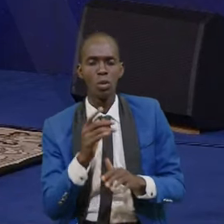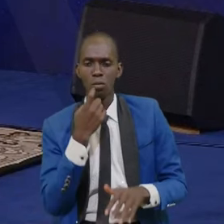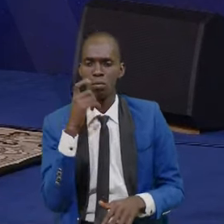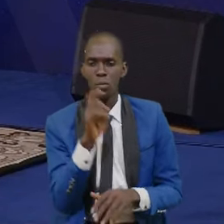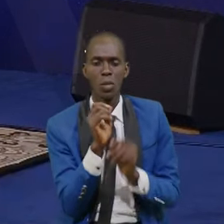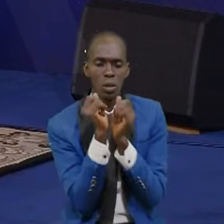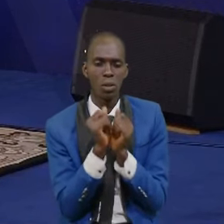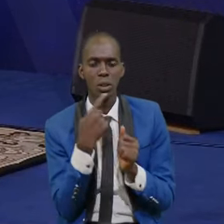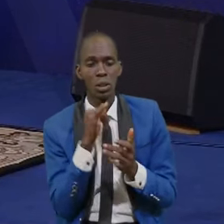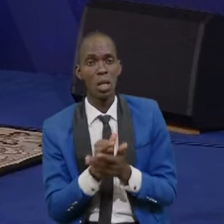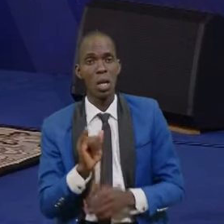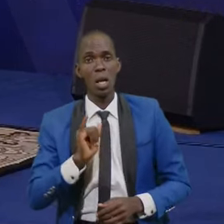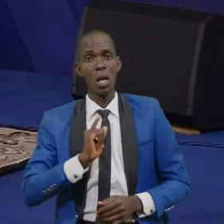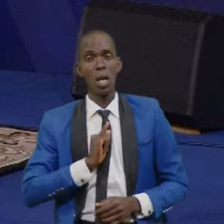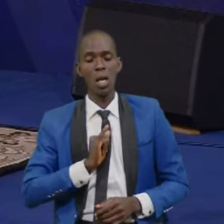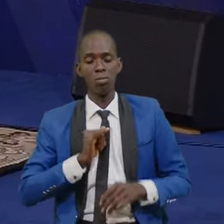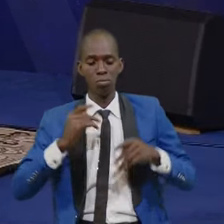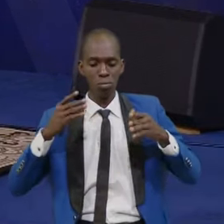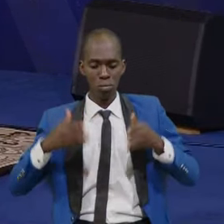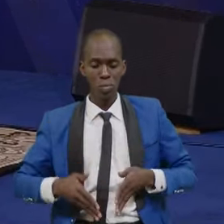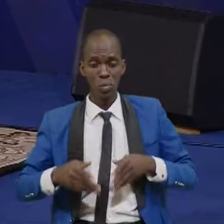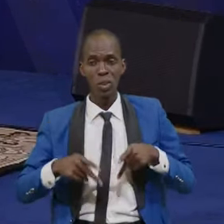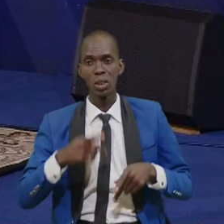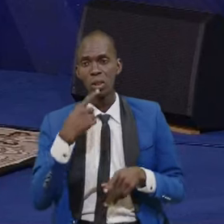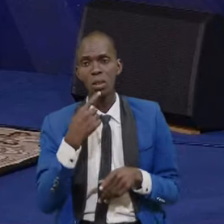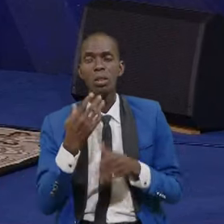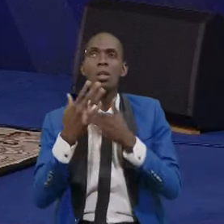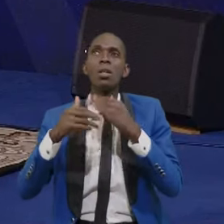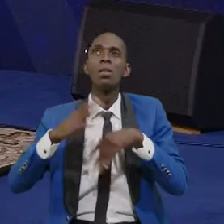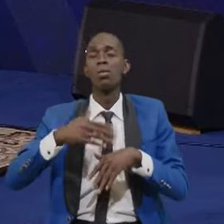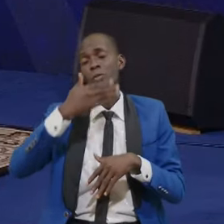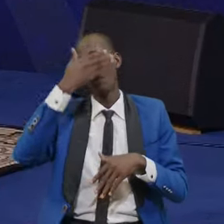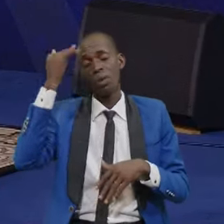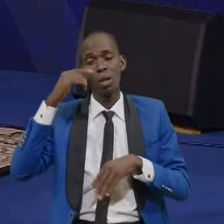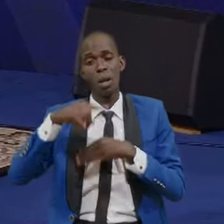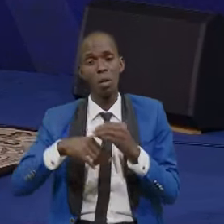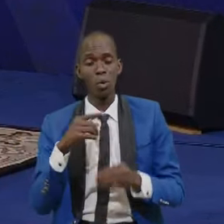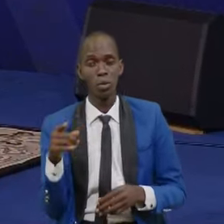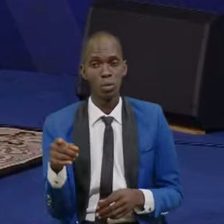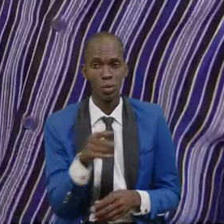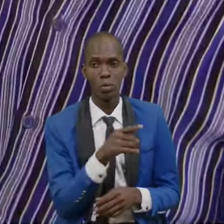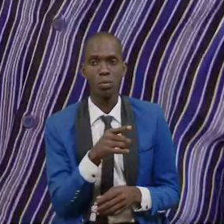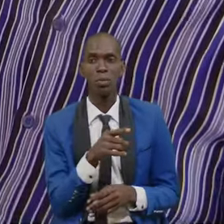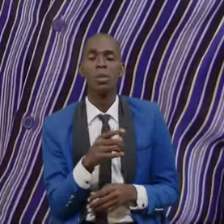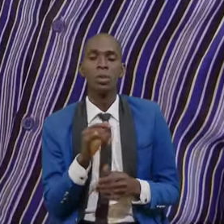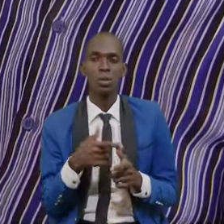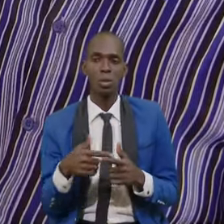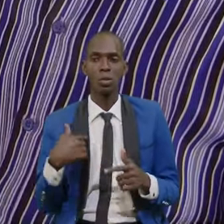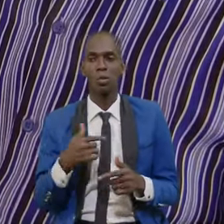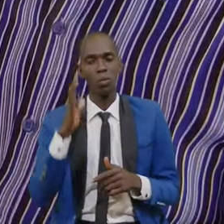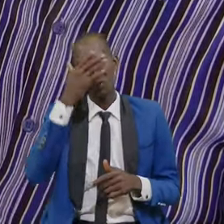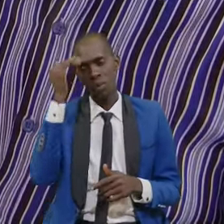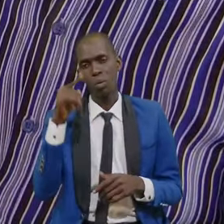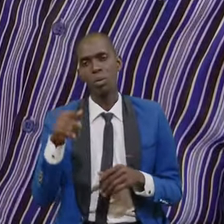say. Well, everyone forgets about you, will forget about you. Give me a good amen. Amen.